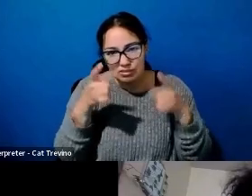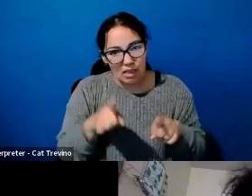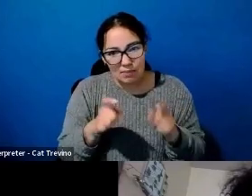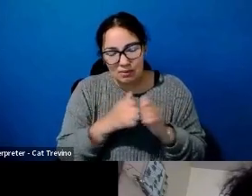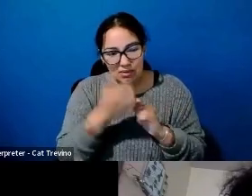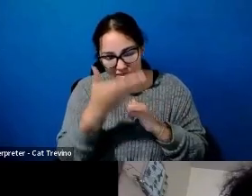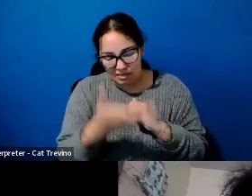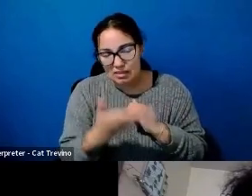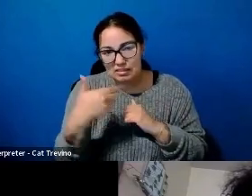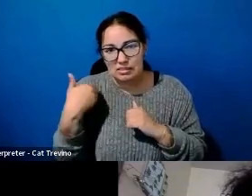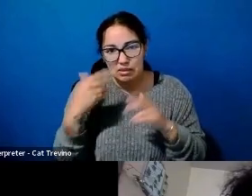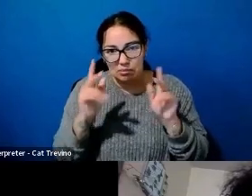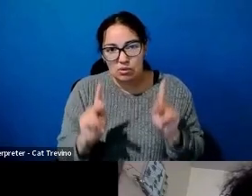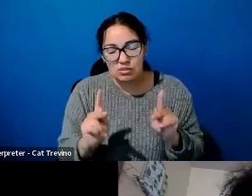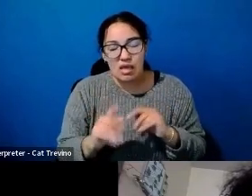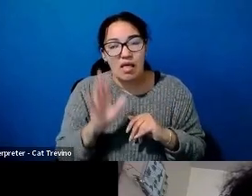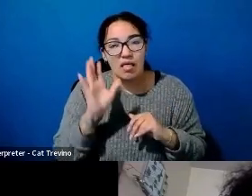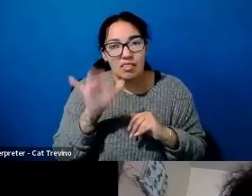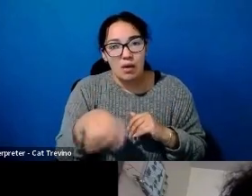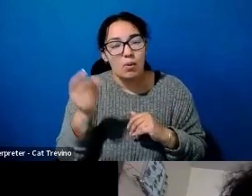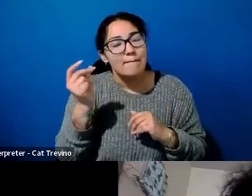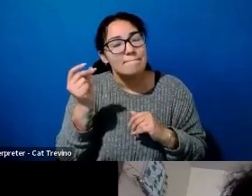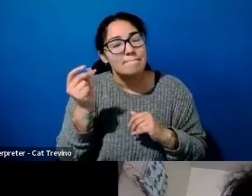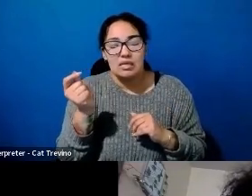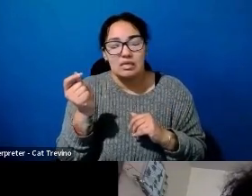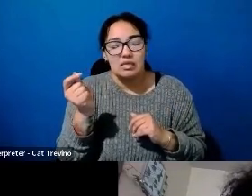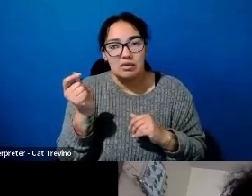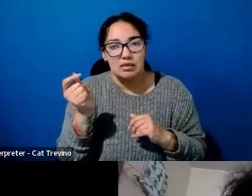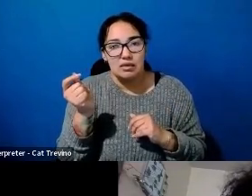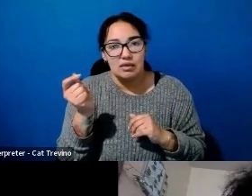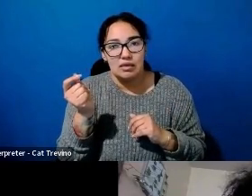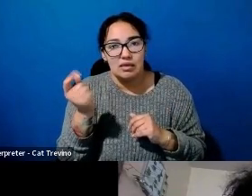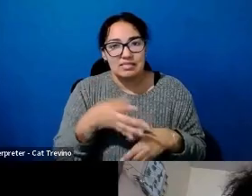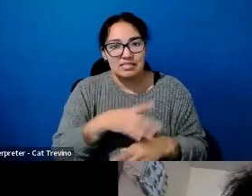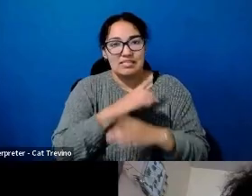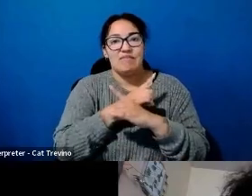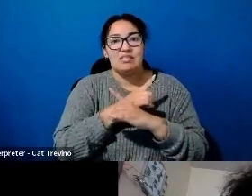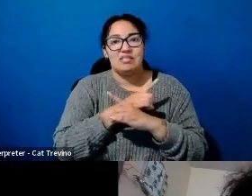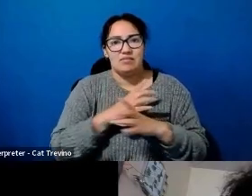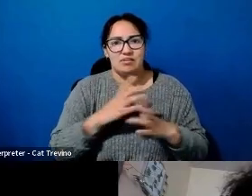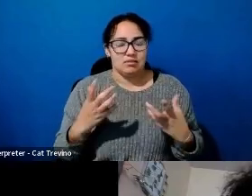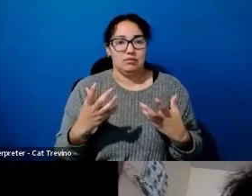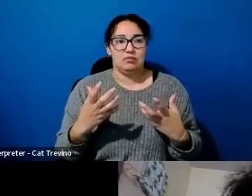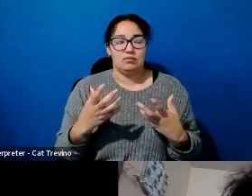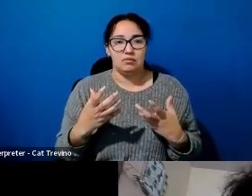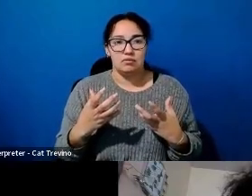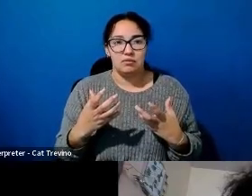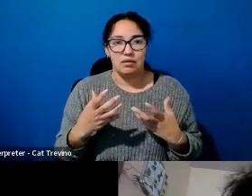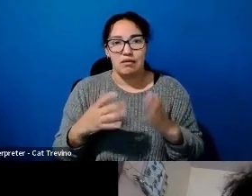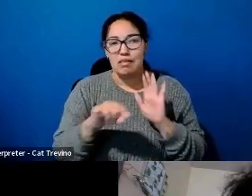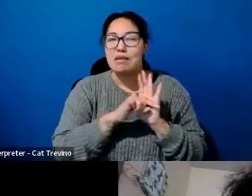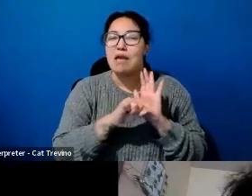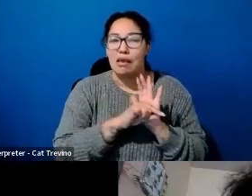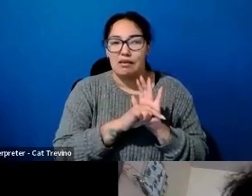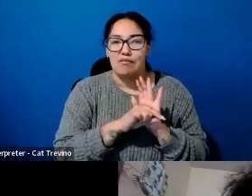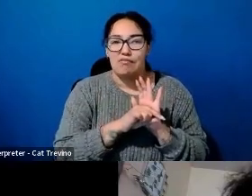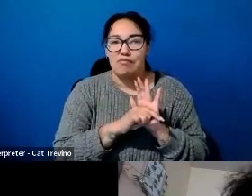young person. And that will immediately put a young person on the defensive because of the negative